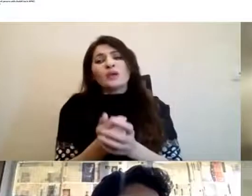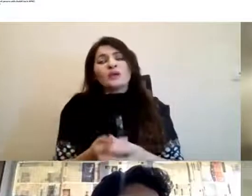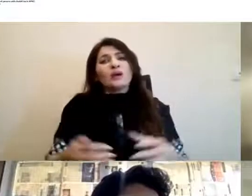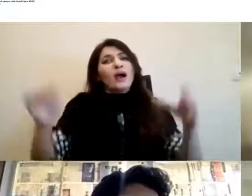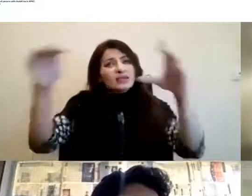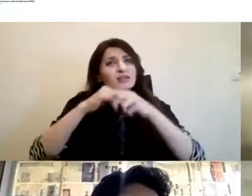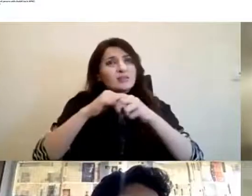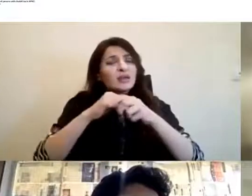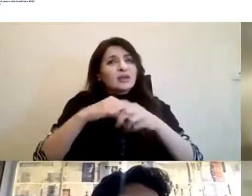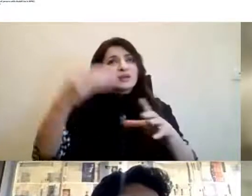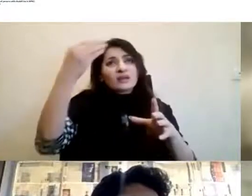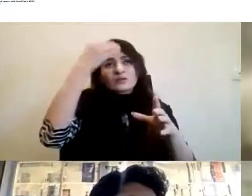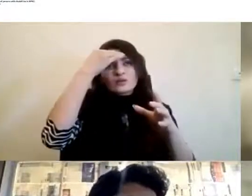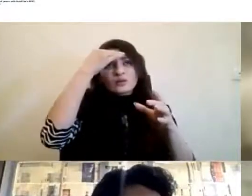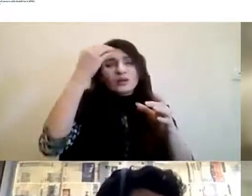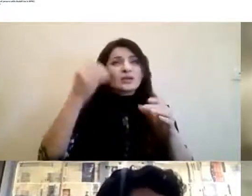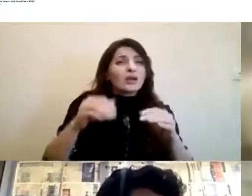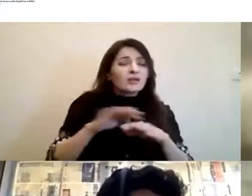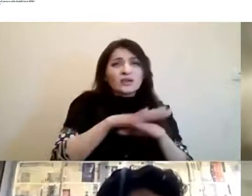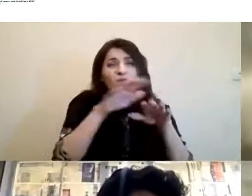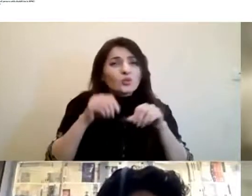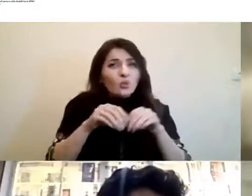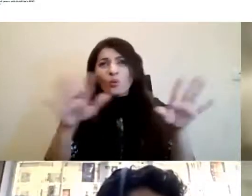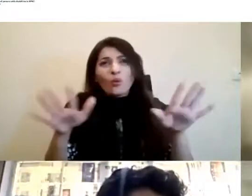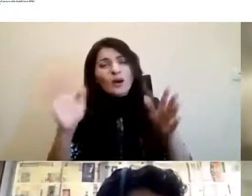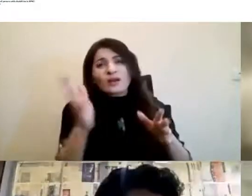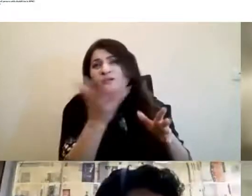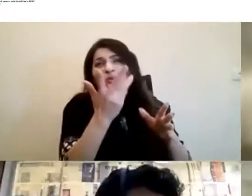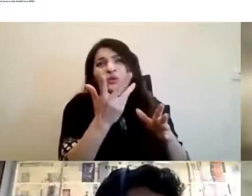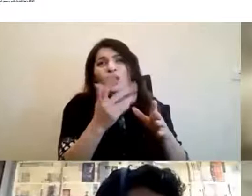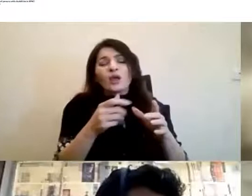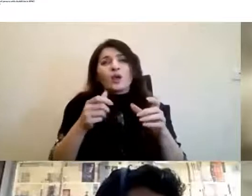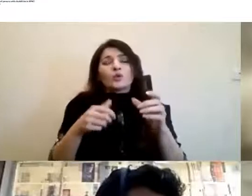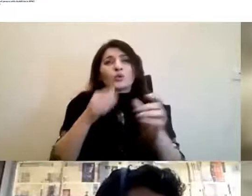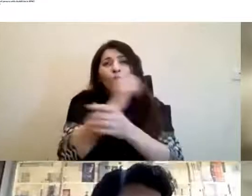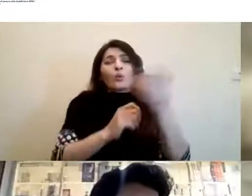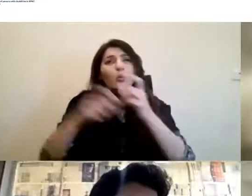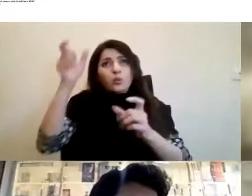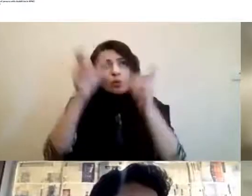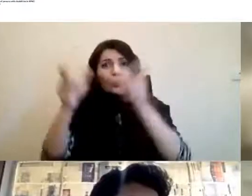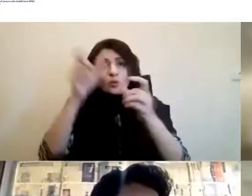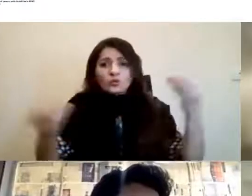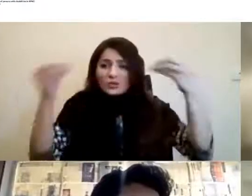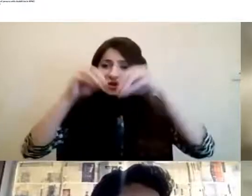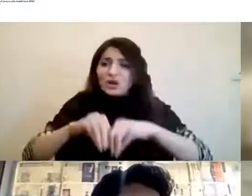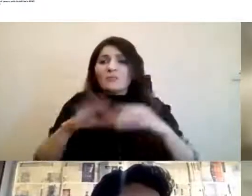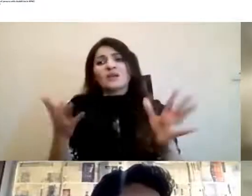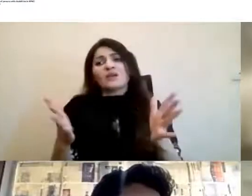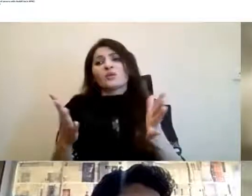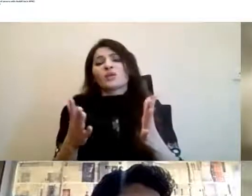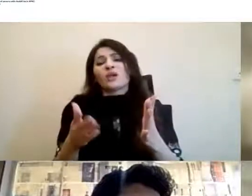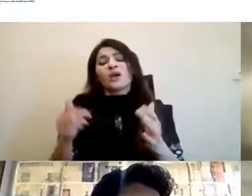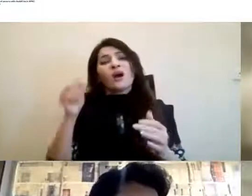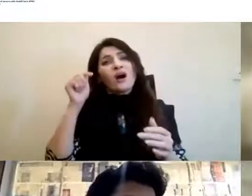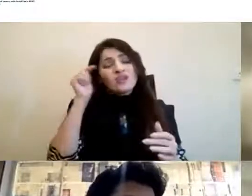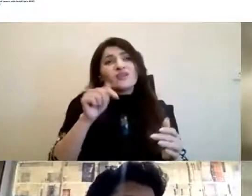such as the companies are not really considering people with disabilities as expert, even though the policymakers, government,